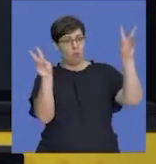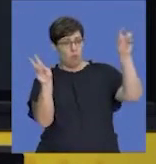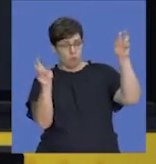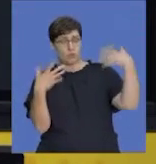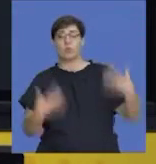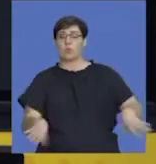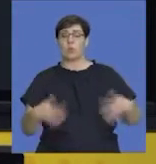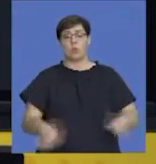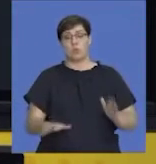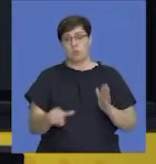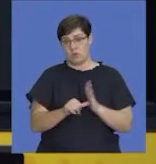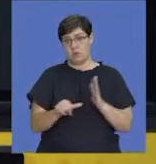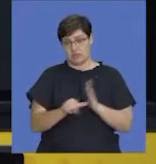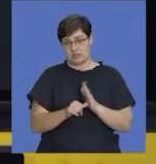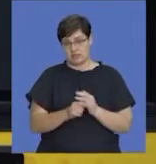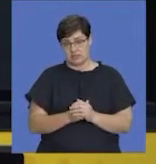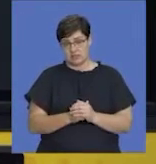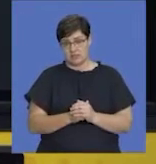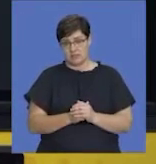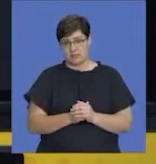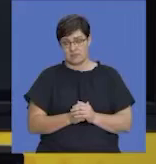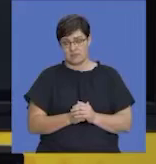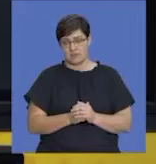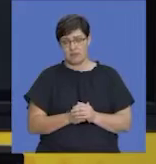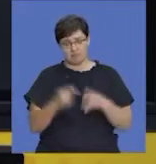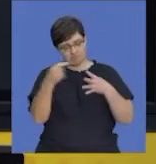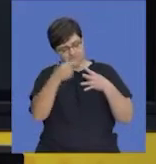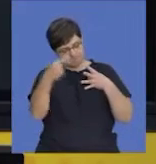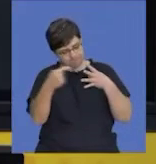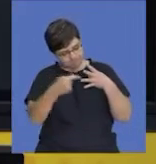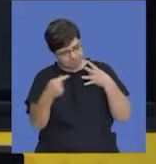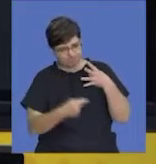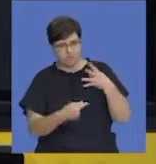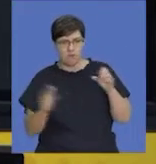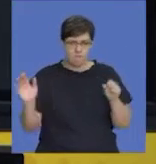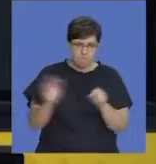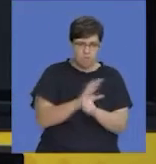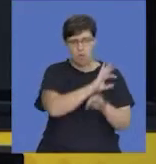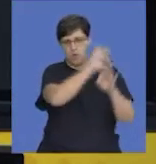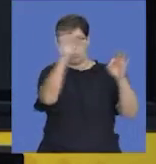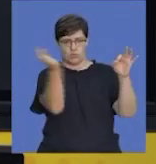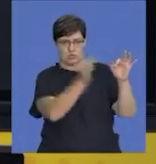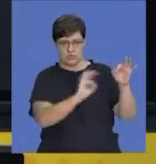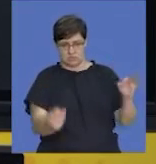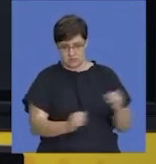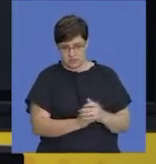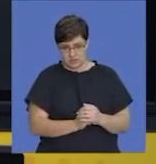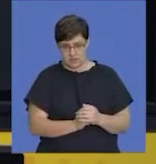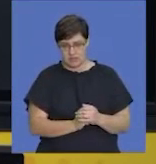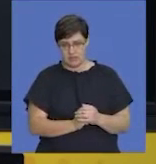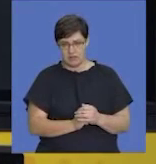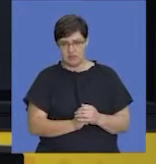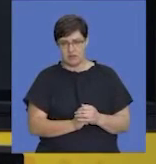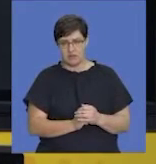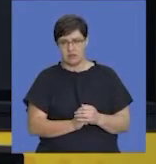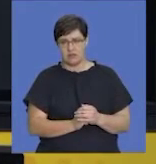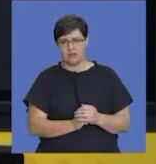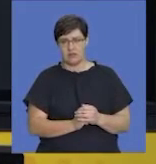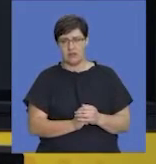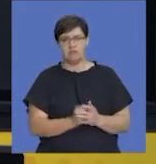So quotations are very, very important. You need to make sure you look at all aspects of the quotation. Like in this case, we're looking